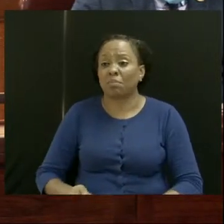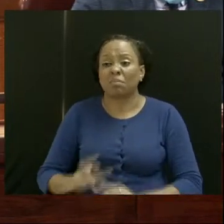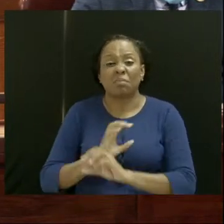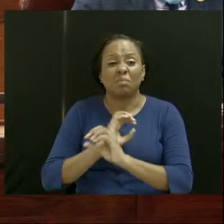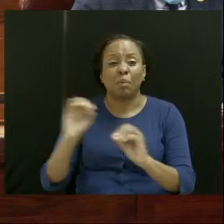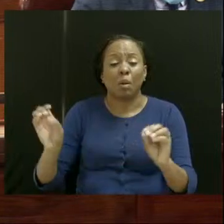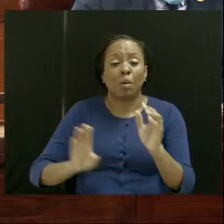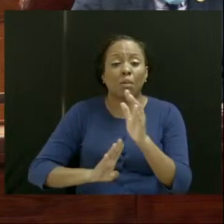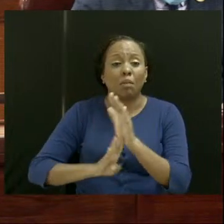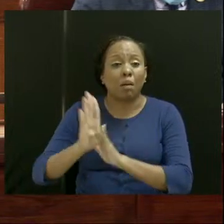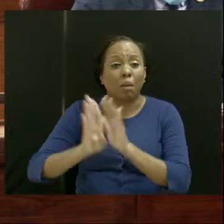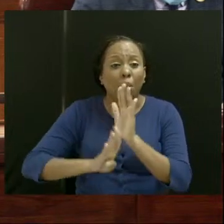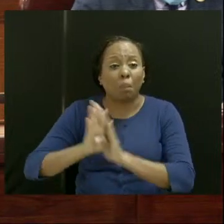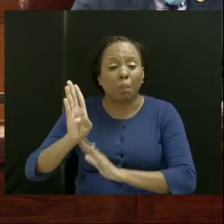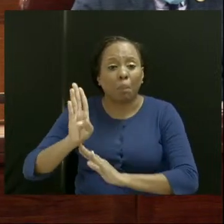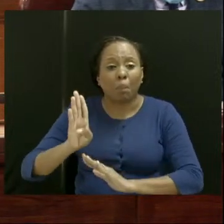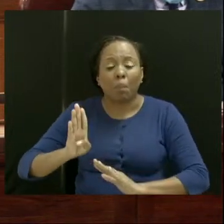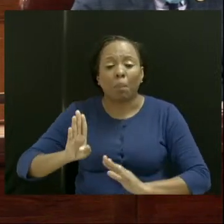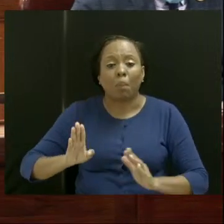and that it was